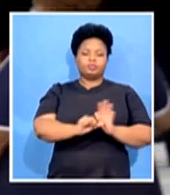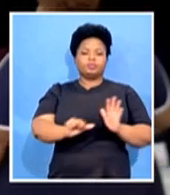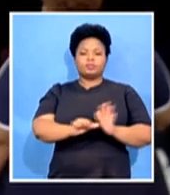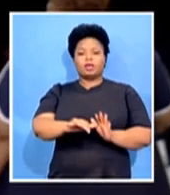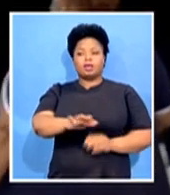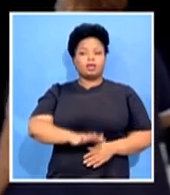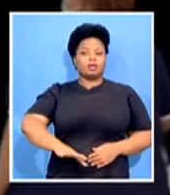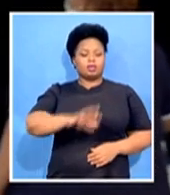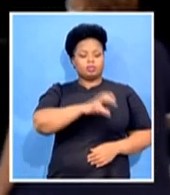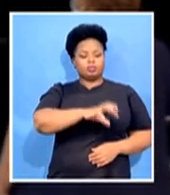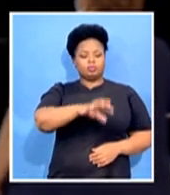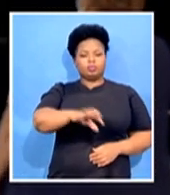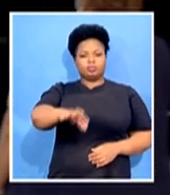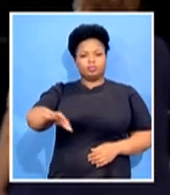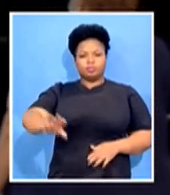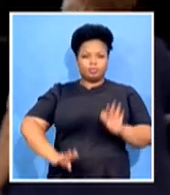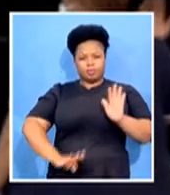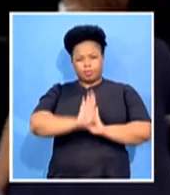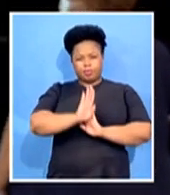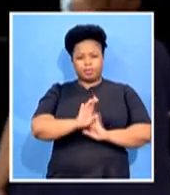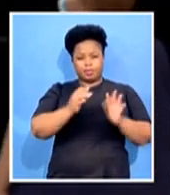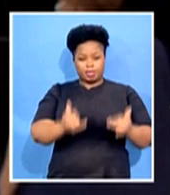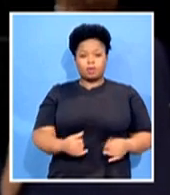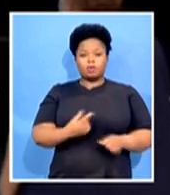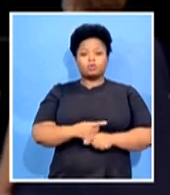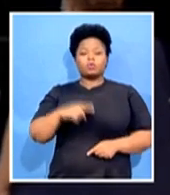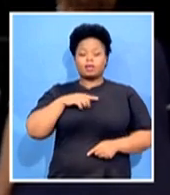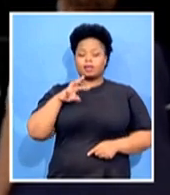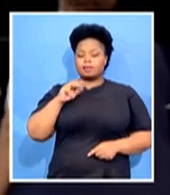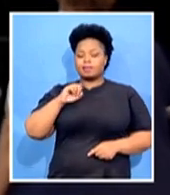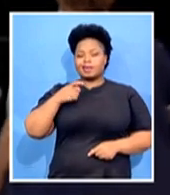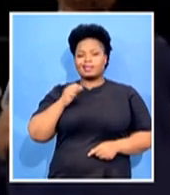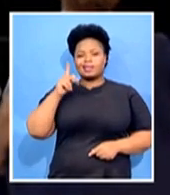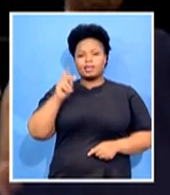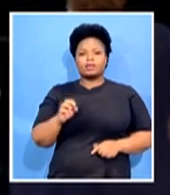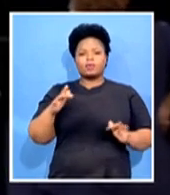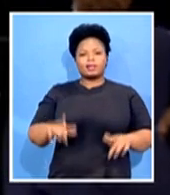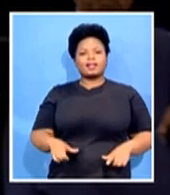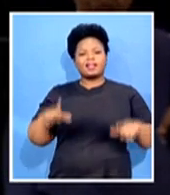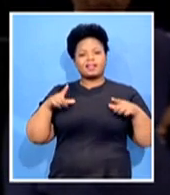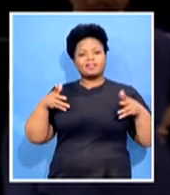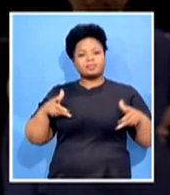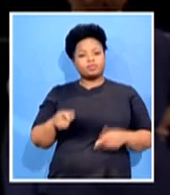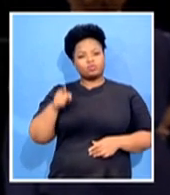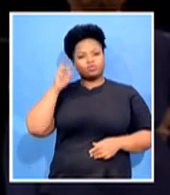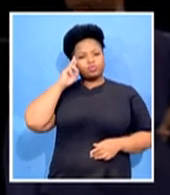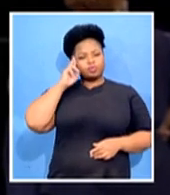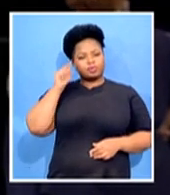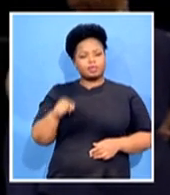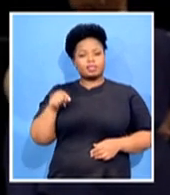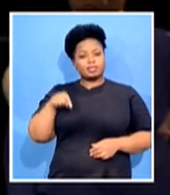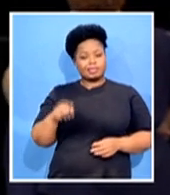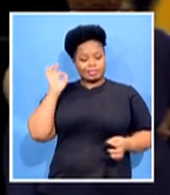Charlotte Maxeke Hospital, where I'm crossing live to you from, you would recall that at this particular hospital, there